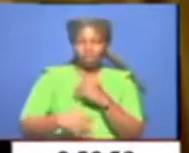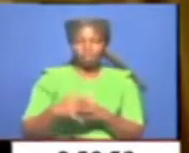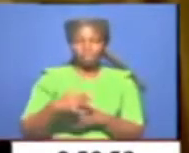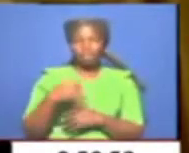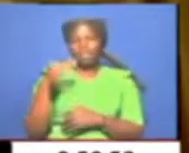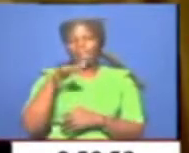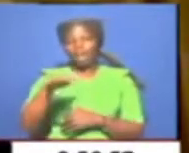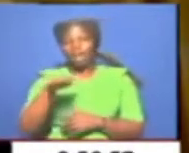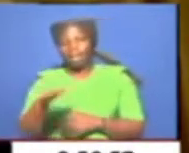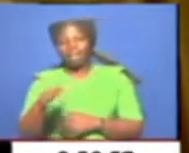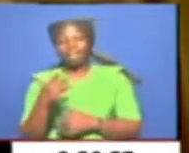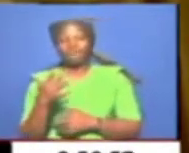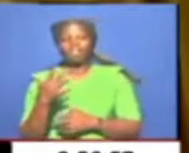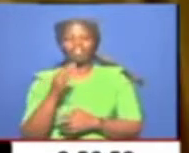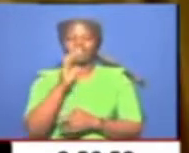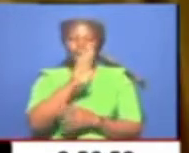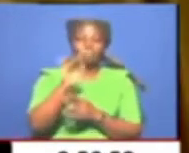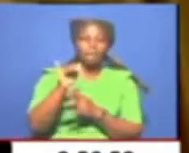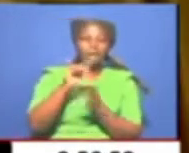pet project,